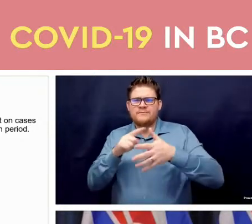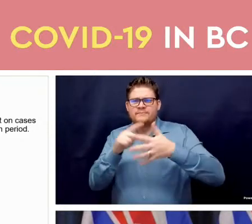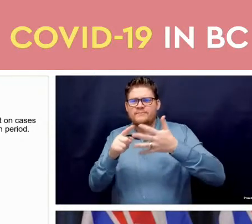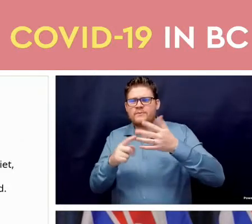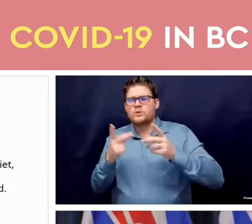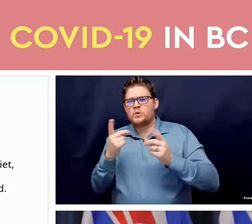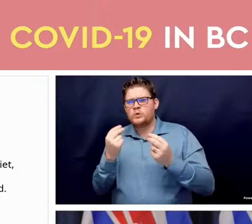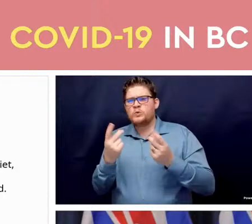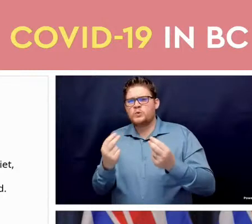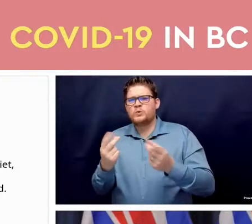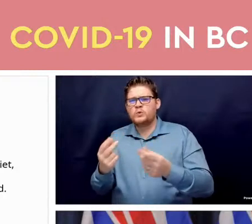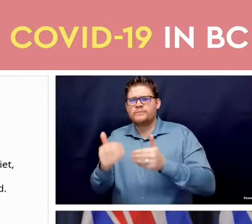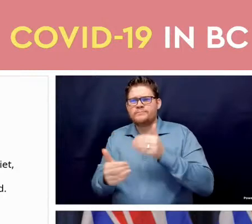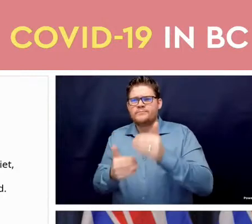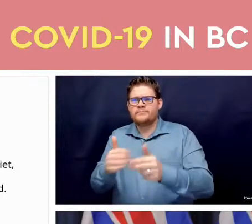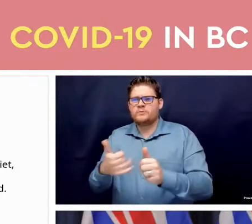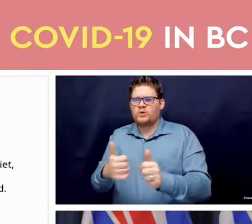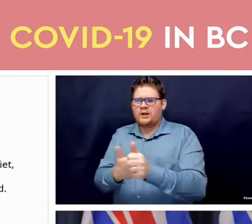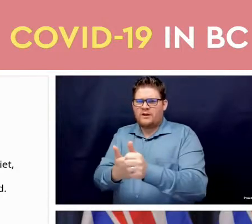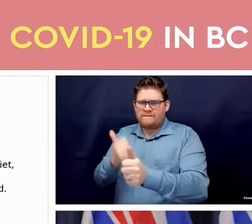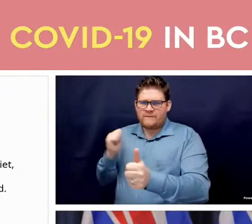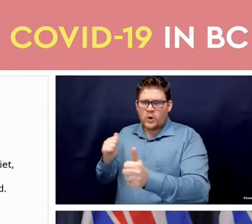yet on our healthcare system.